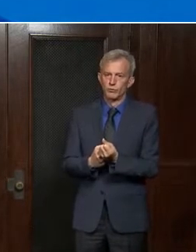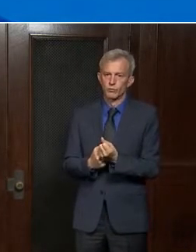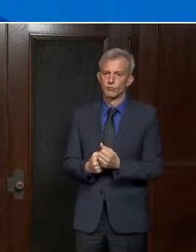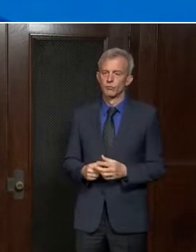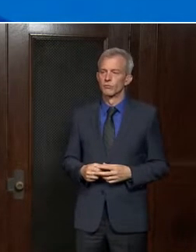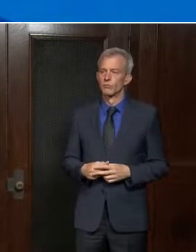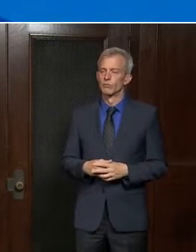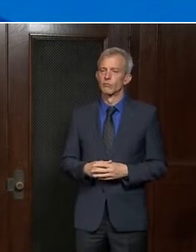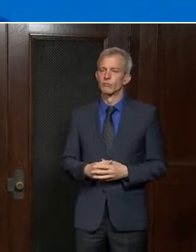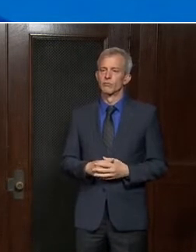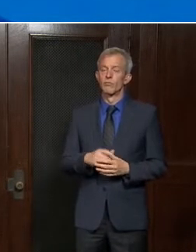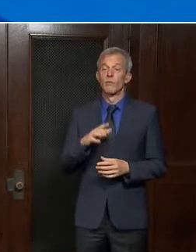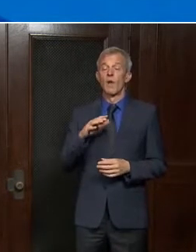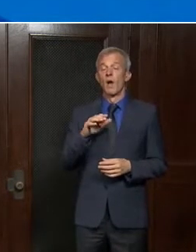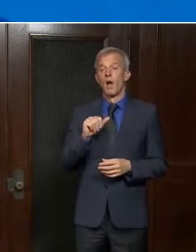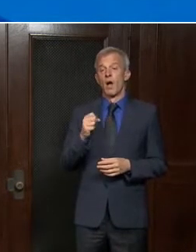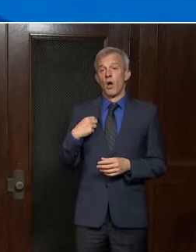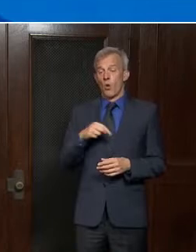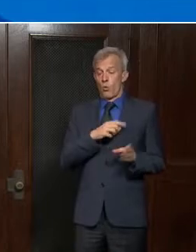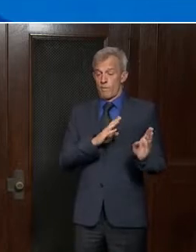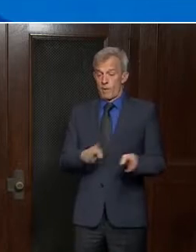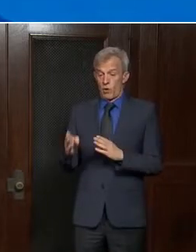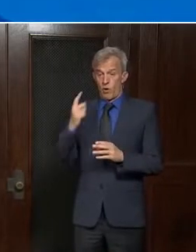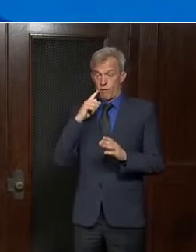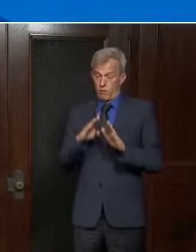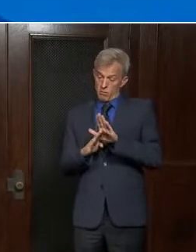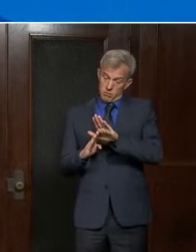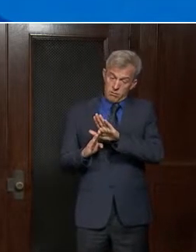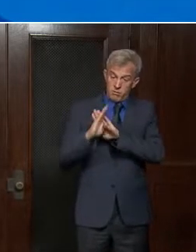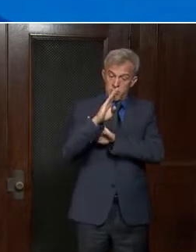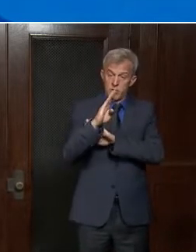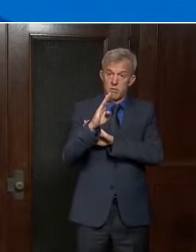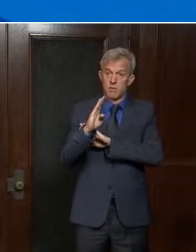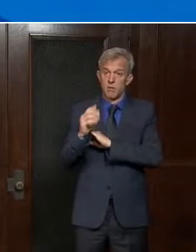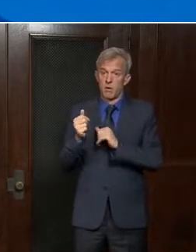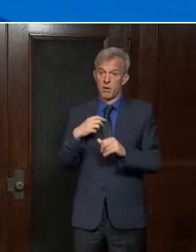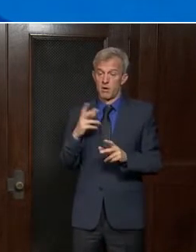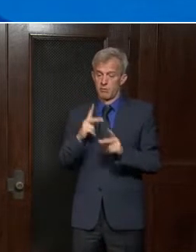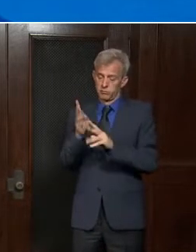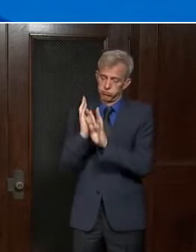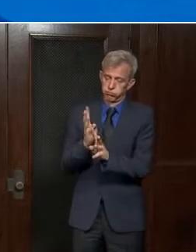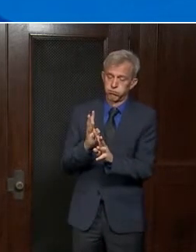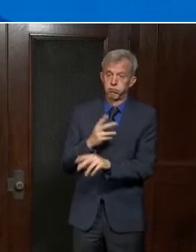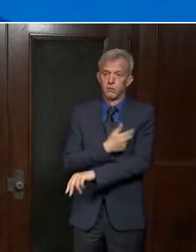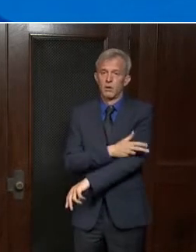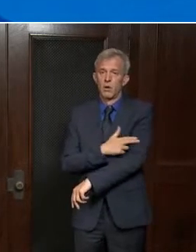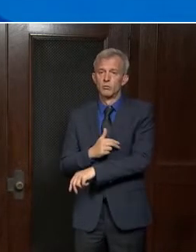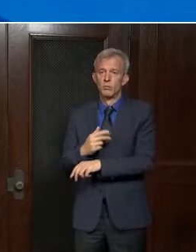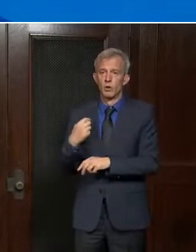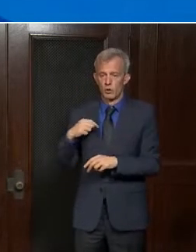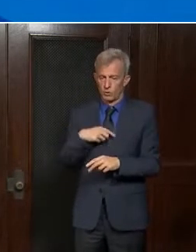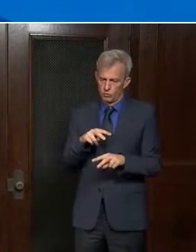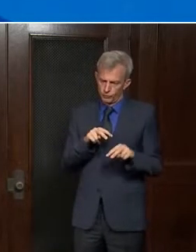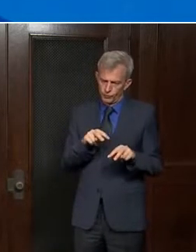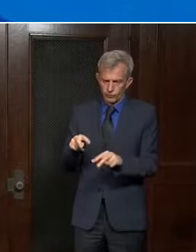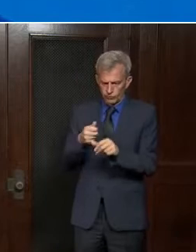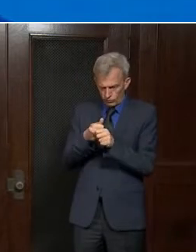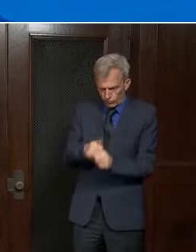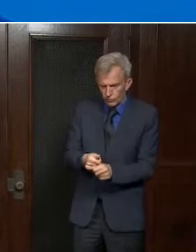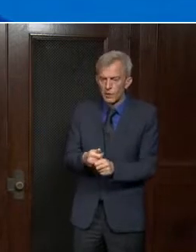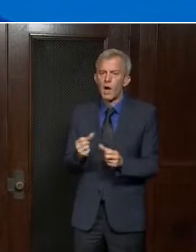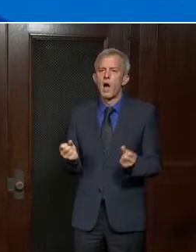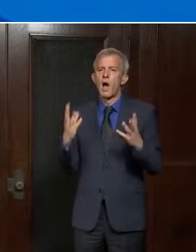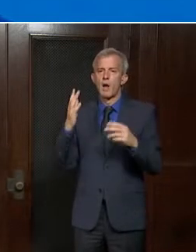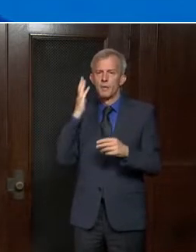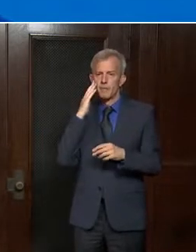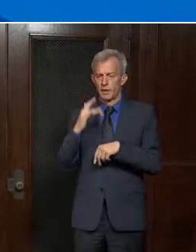we prepare for the peak of hospitalization, we continue to closely track hospital bed inventory as well. Across the county